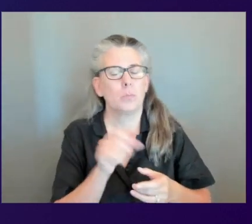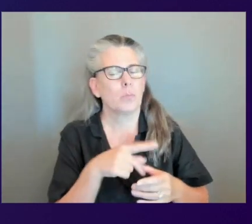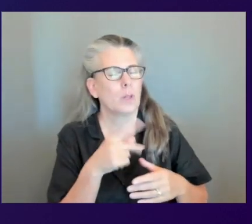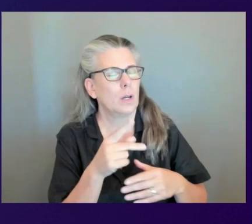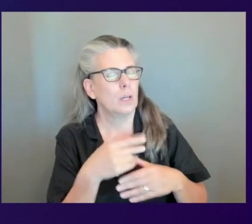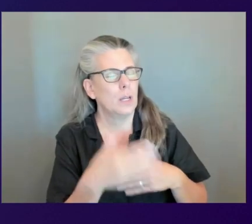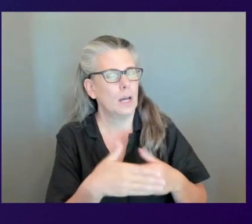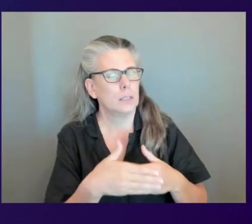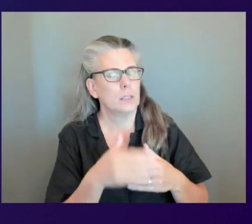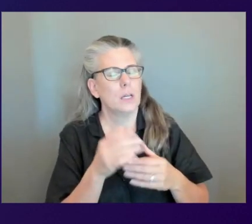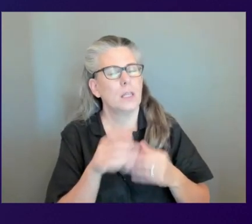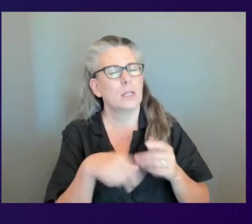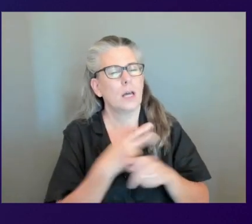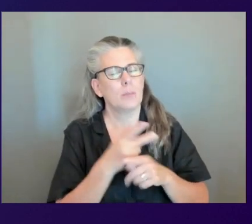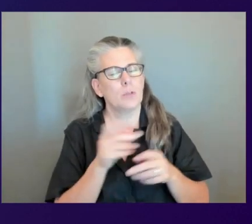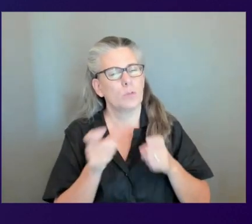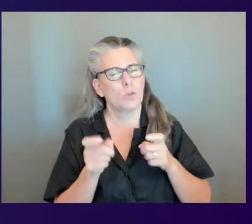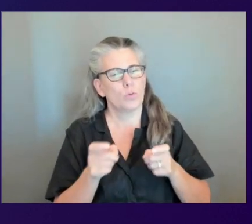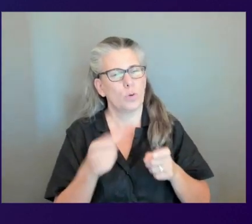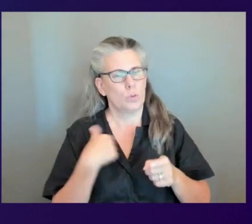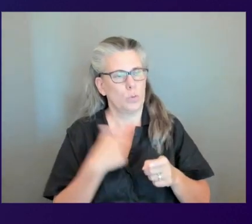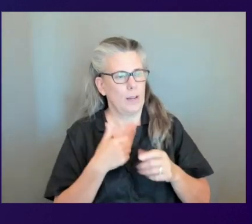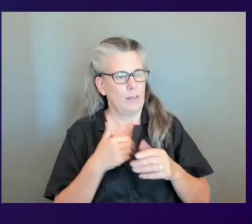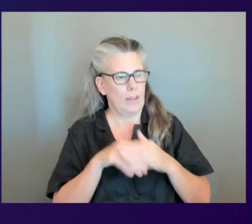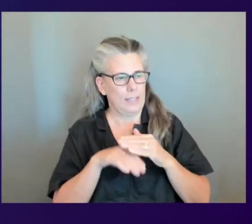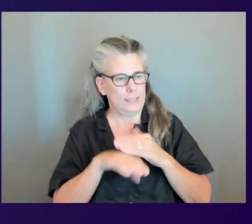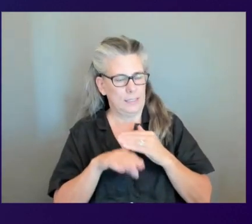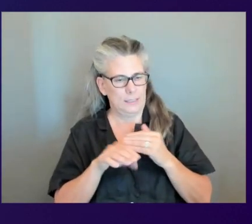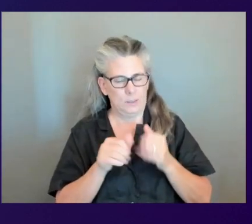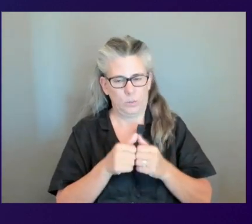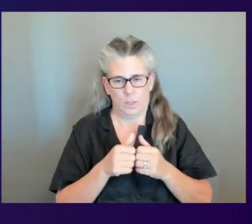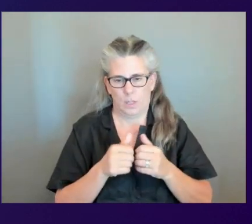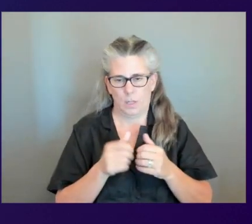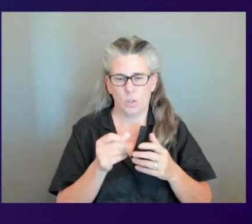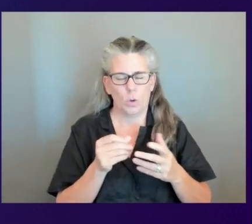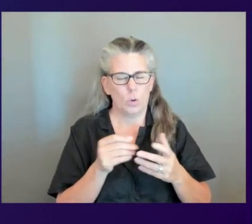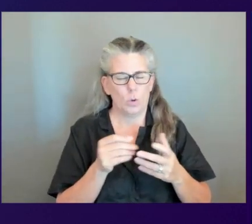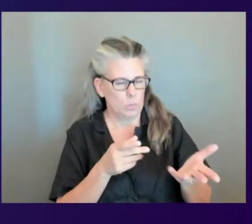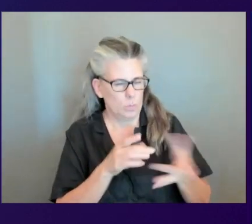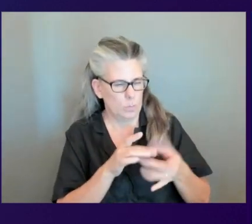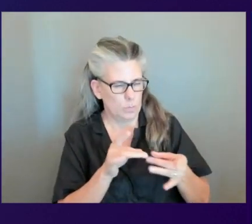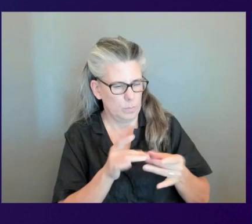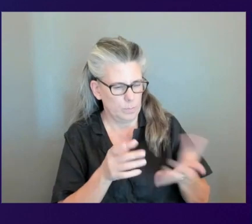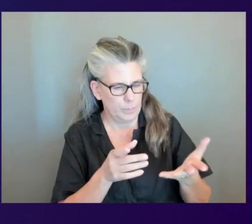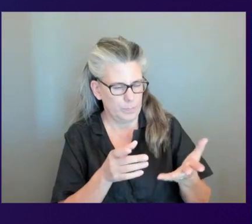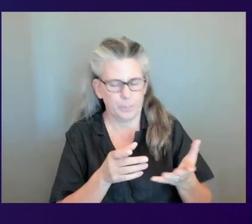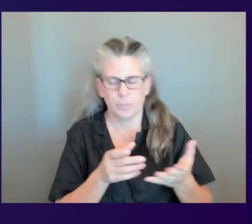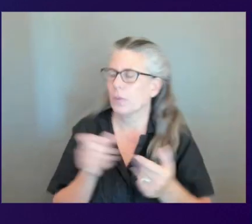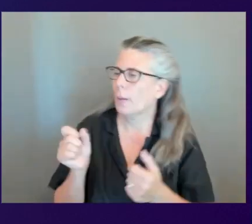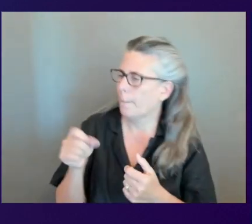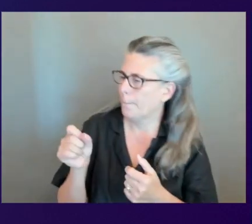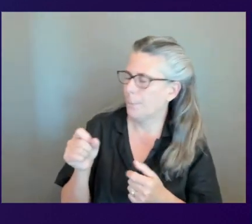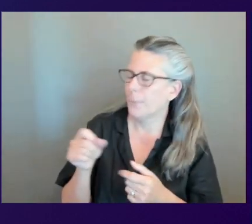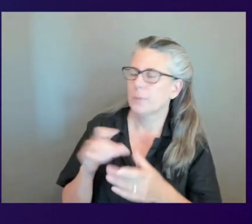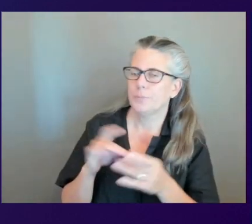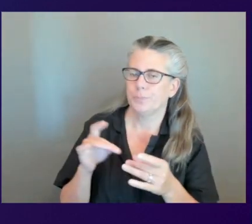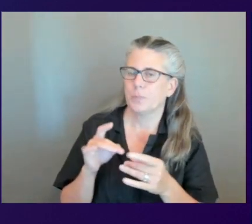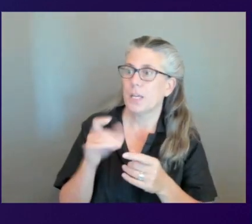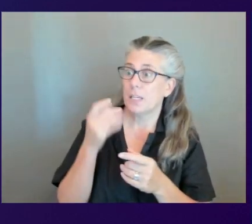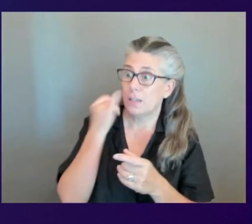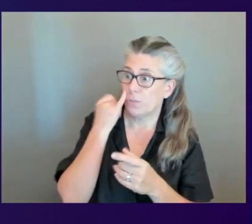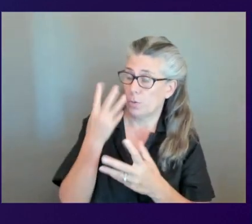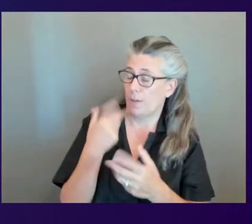controls that we have access to. Is that right? That's right. Rich? So we talked about supporting any device, but what if you have a specific device you want to